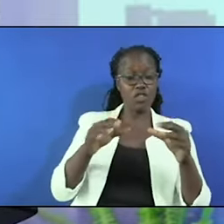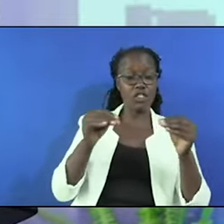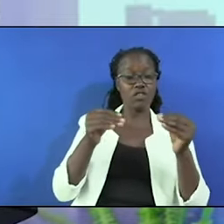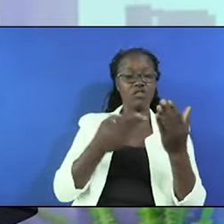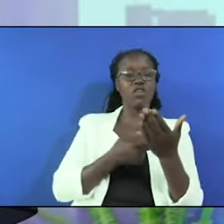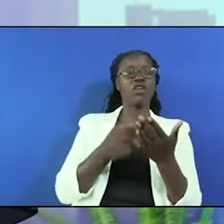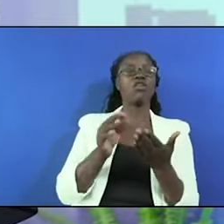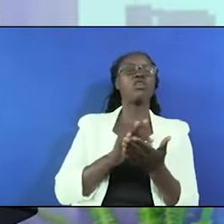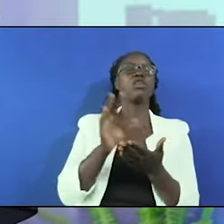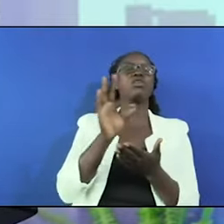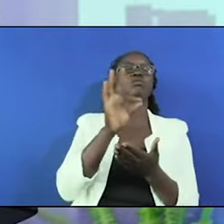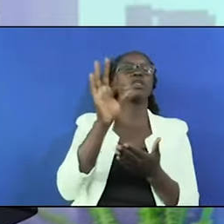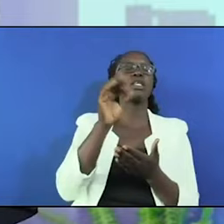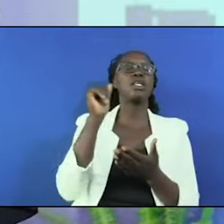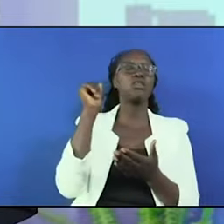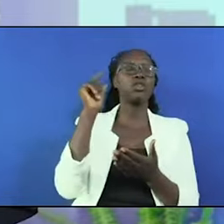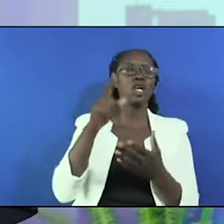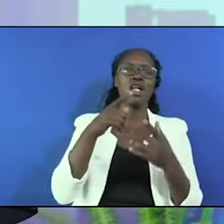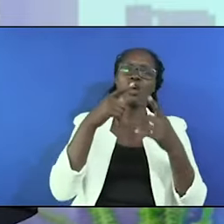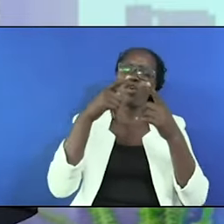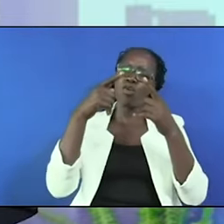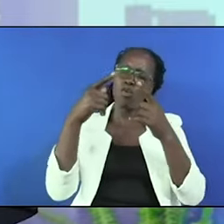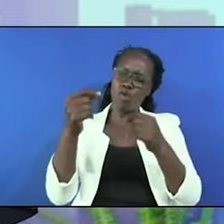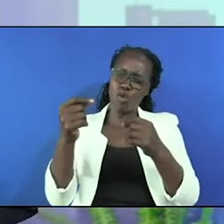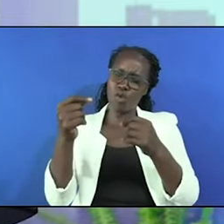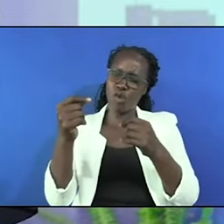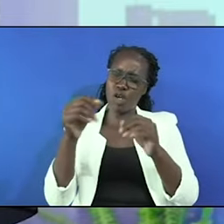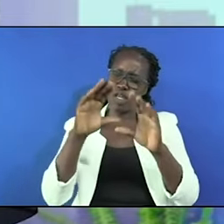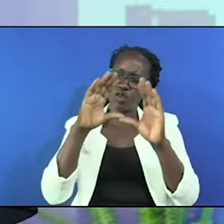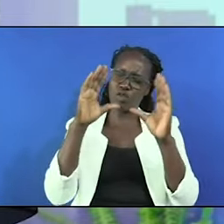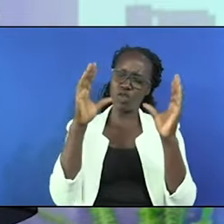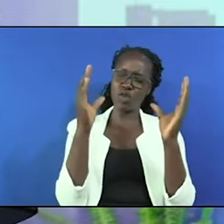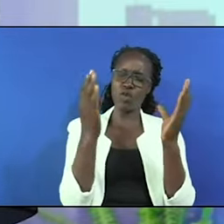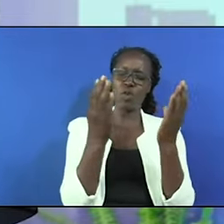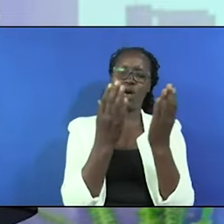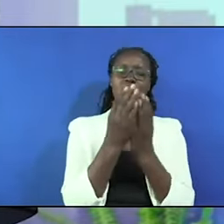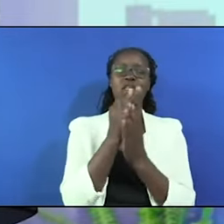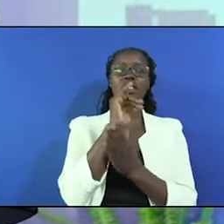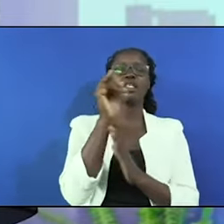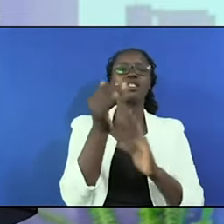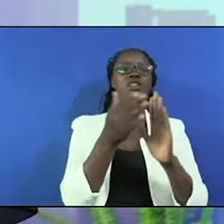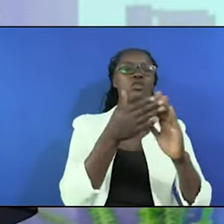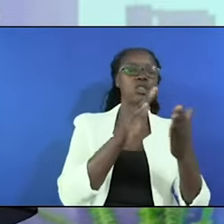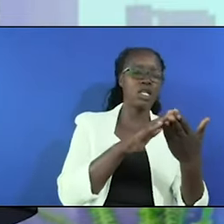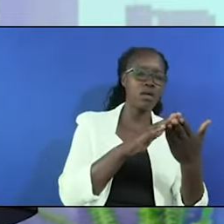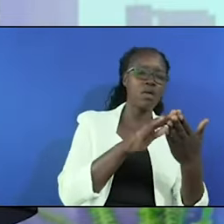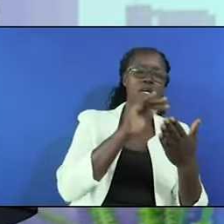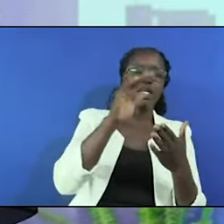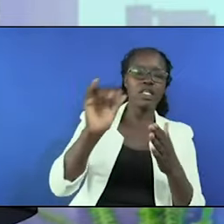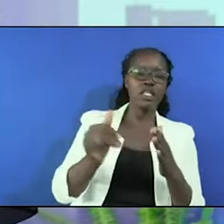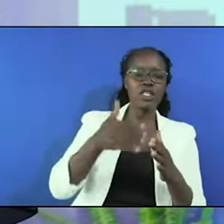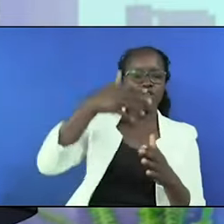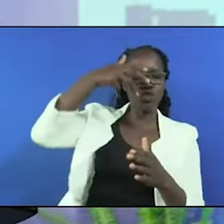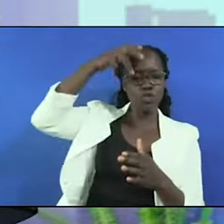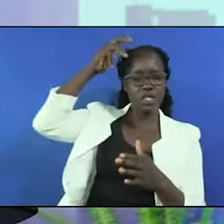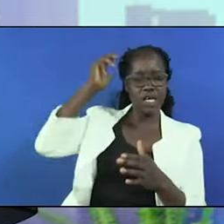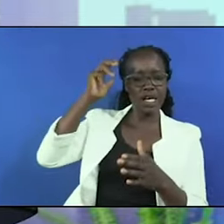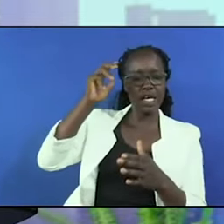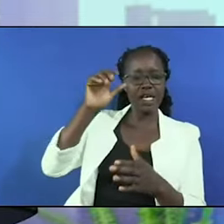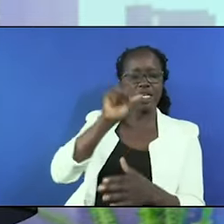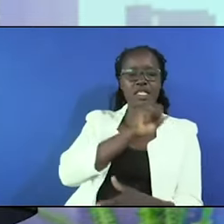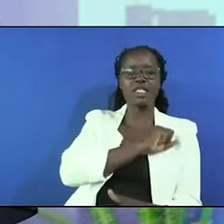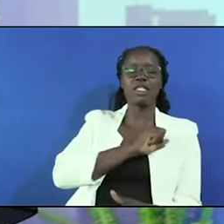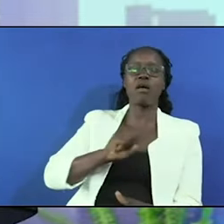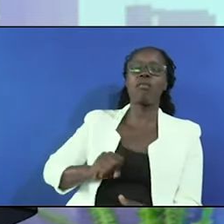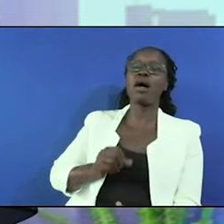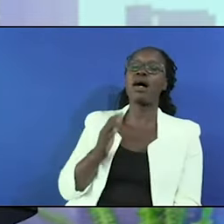Holy Spirit, and you shall go into the world, in Jerusalem, in Judea, in